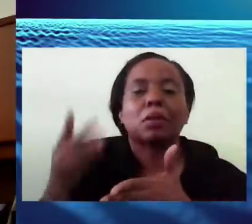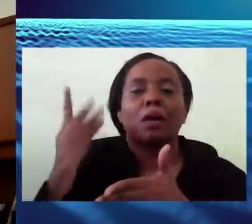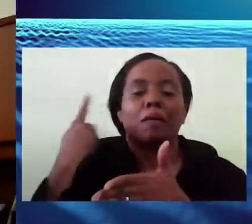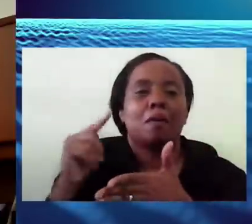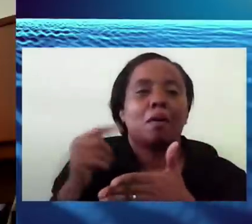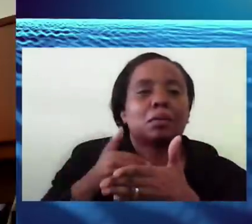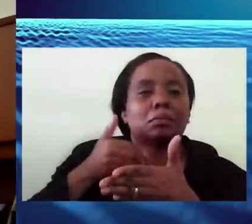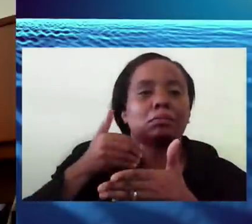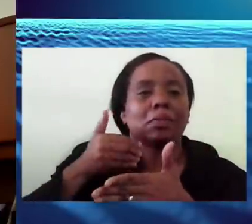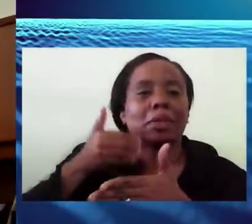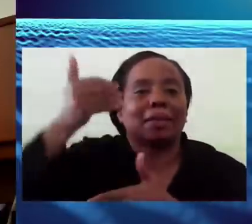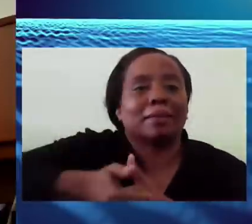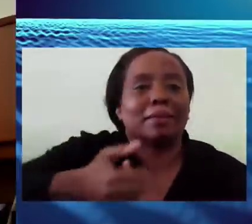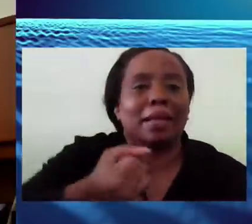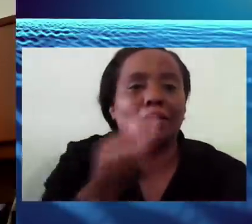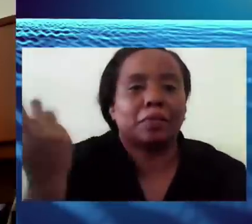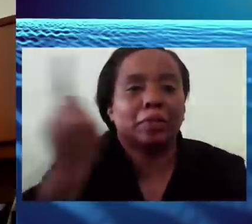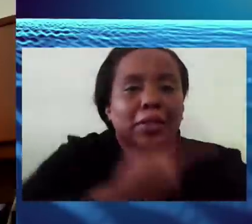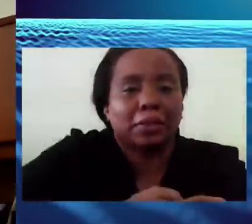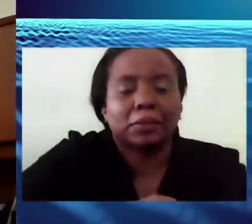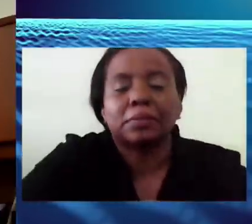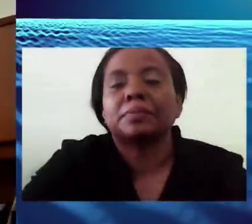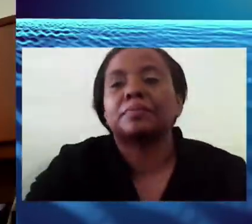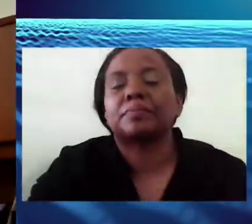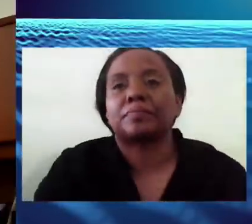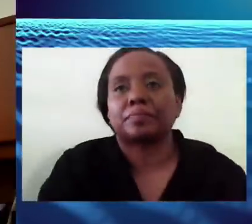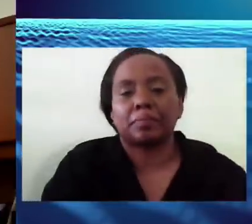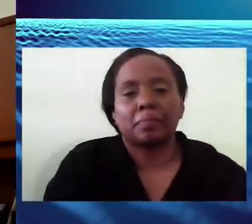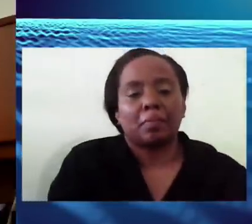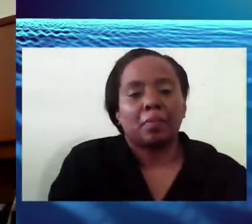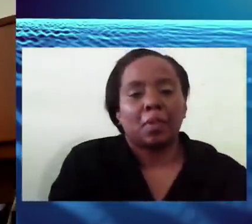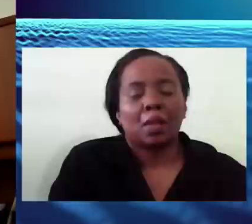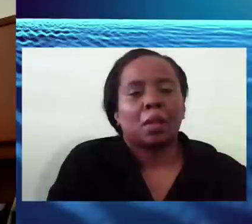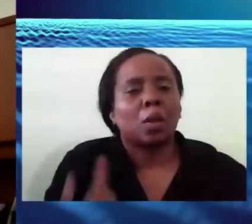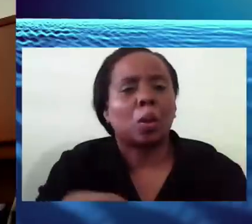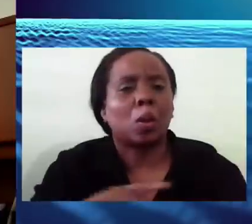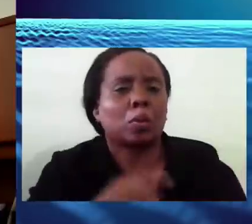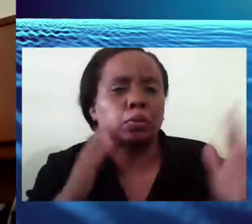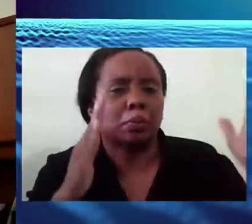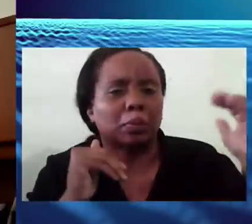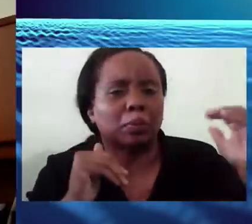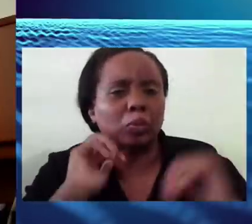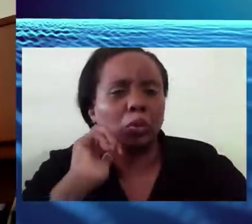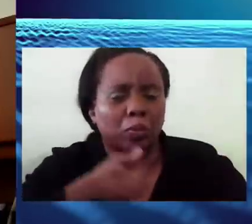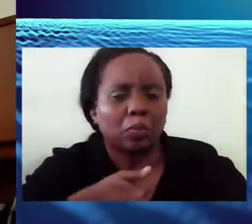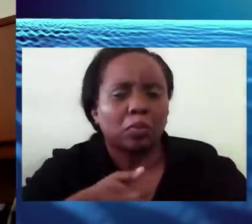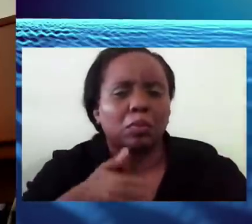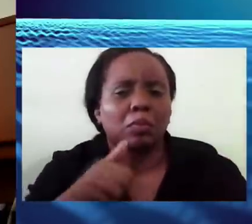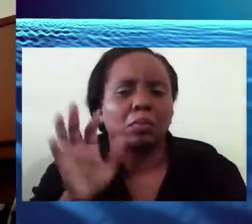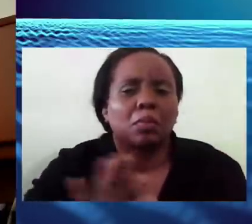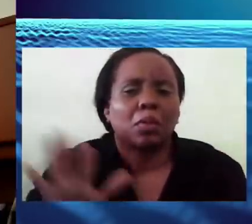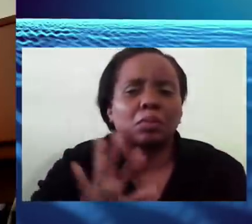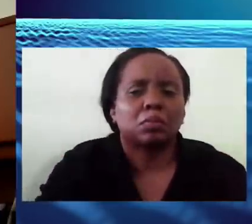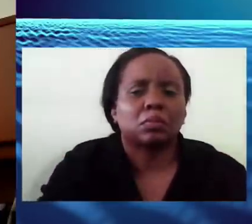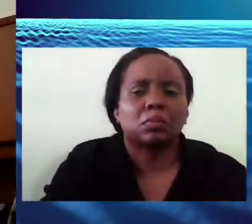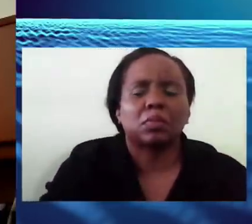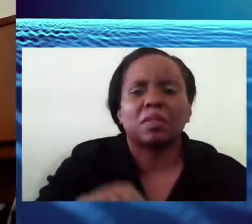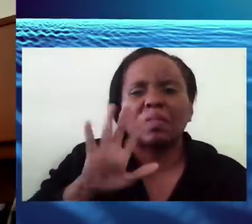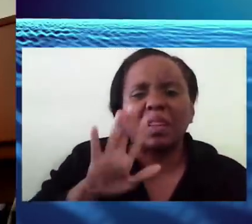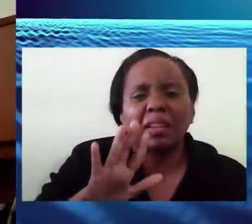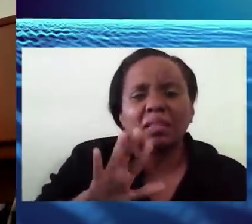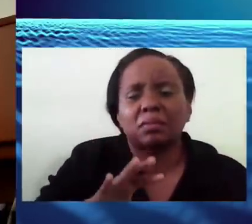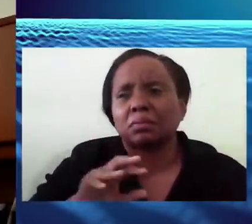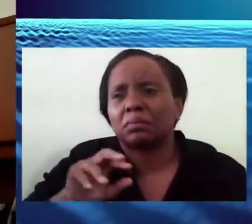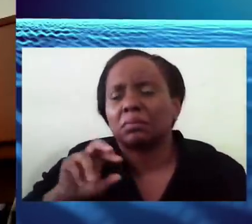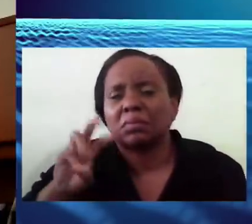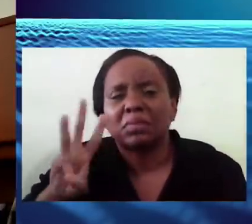days. We have the expectation that tomorrow we will have around maybe 5 to 6 flights coming